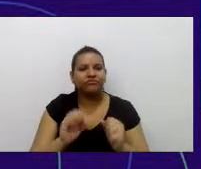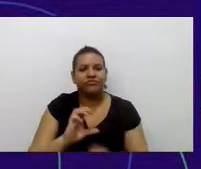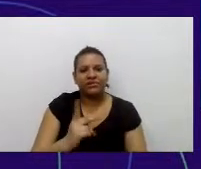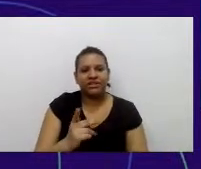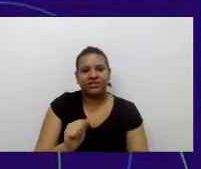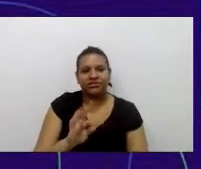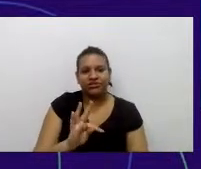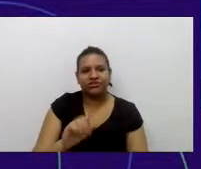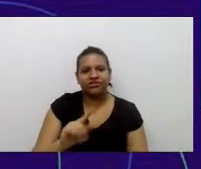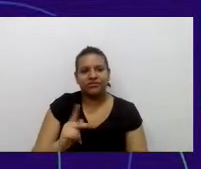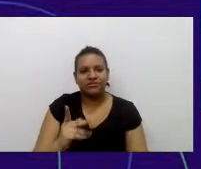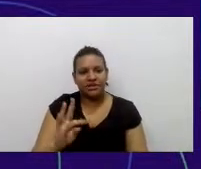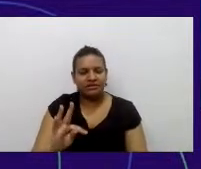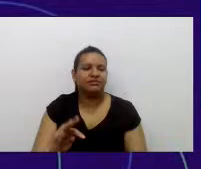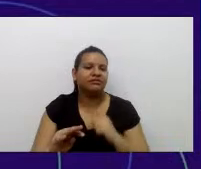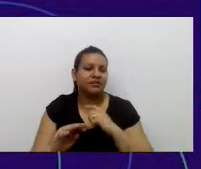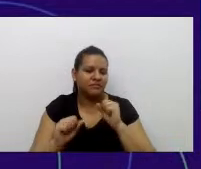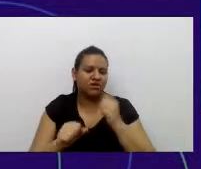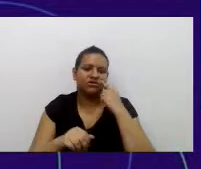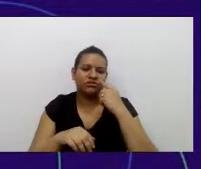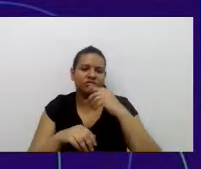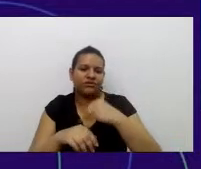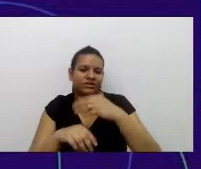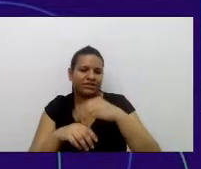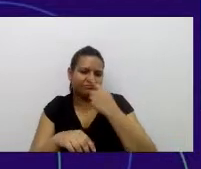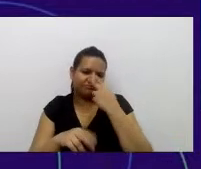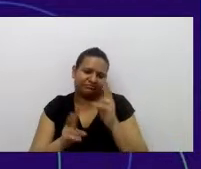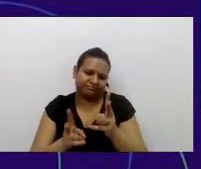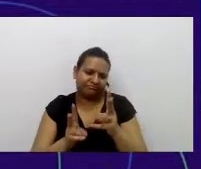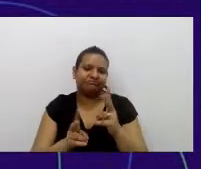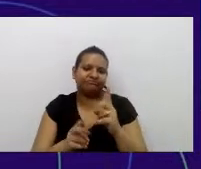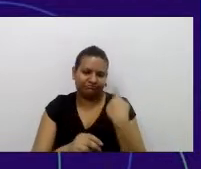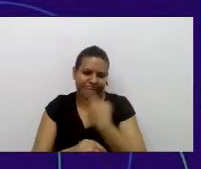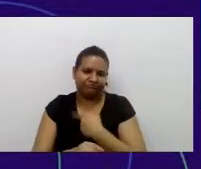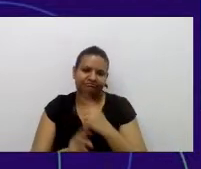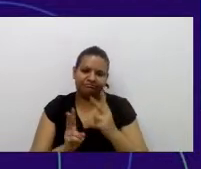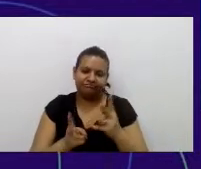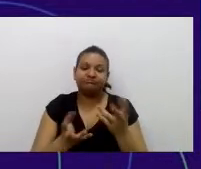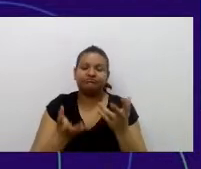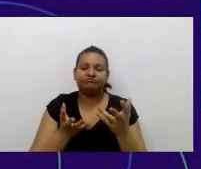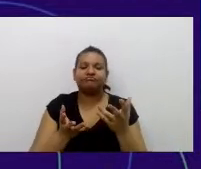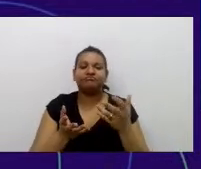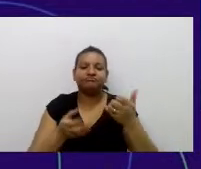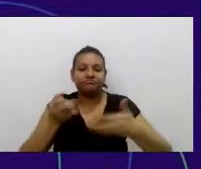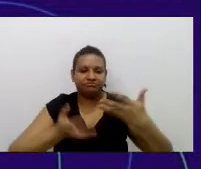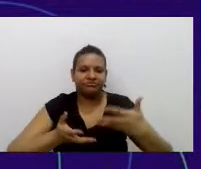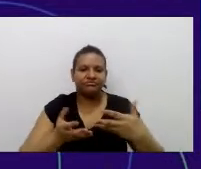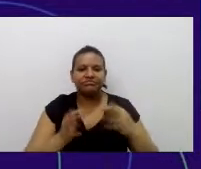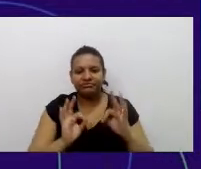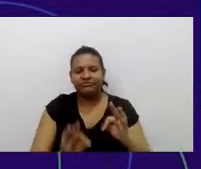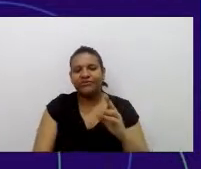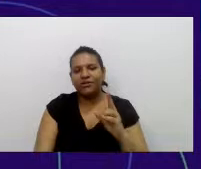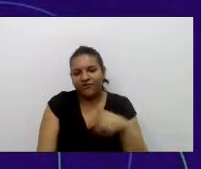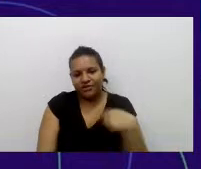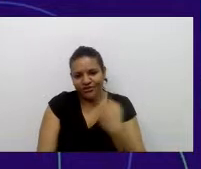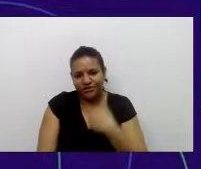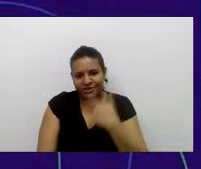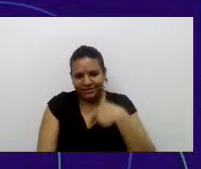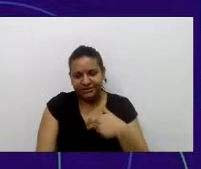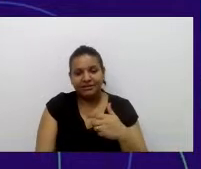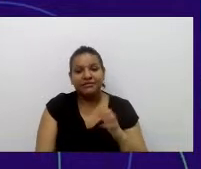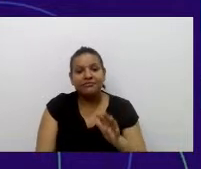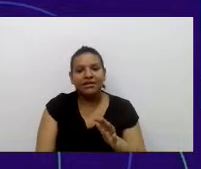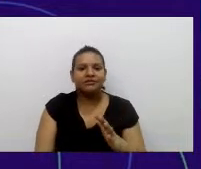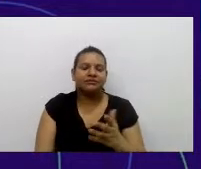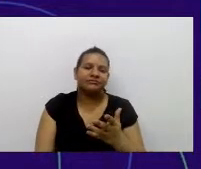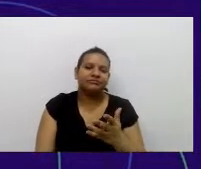Of course, we're always going to be there to clarify as teachers, but that's like, for example, as an independent learner, I like to